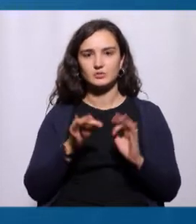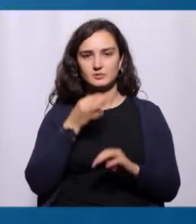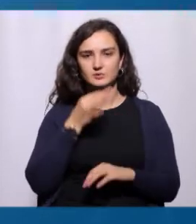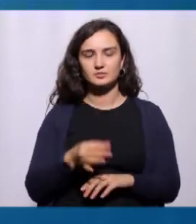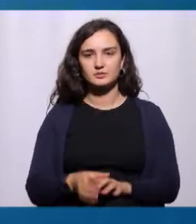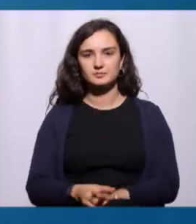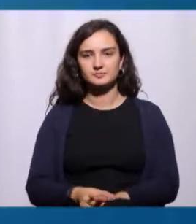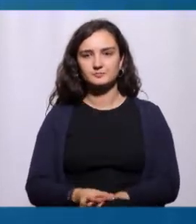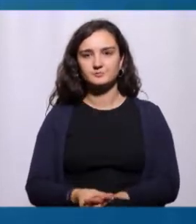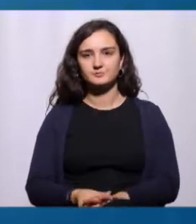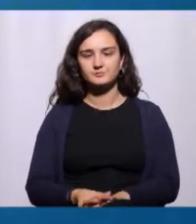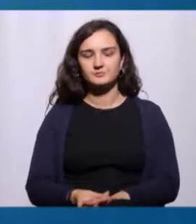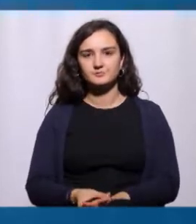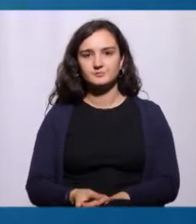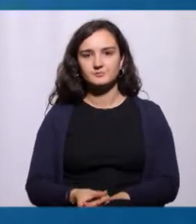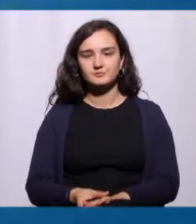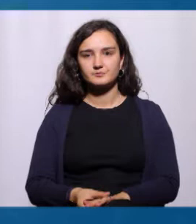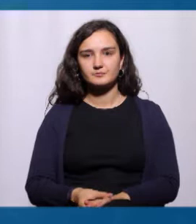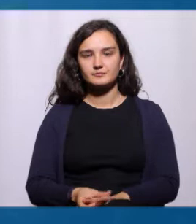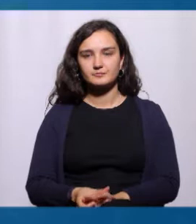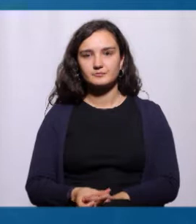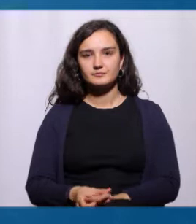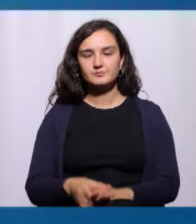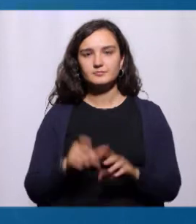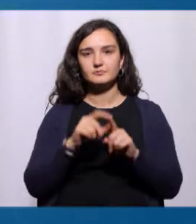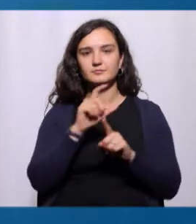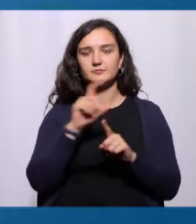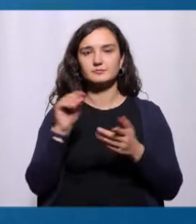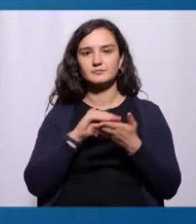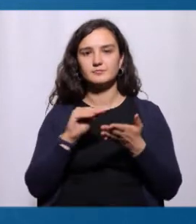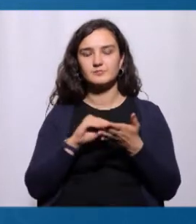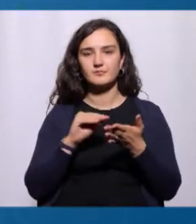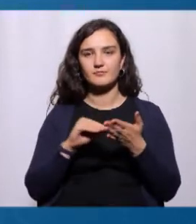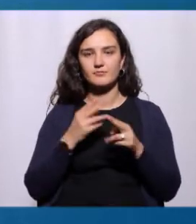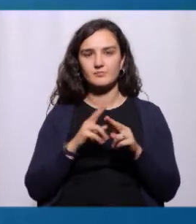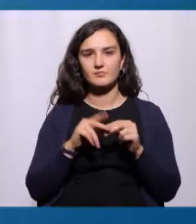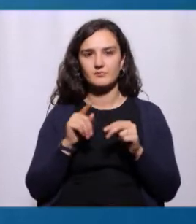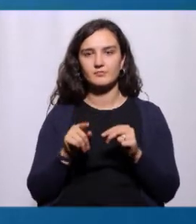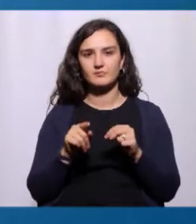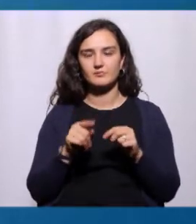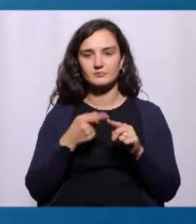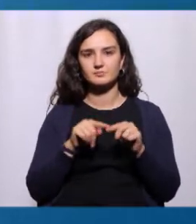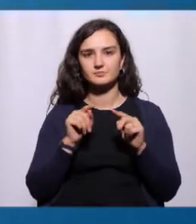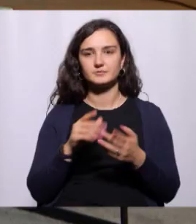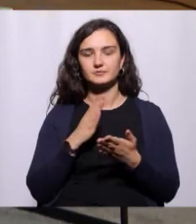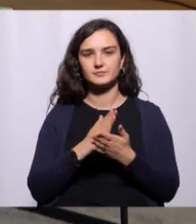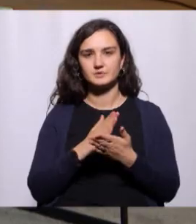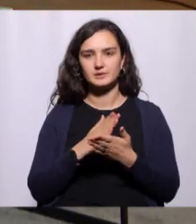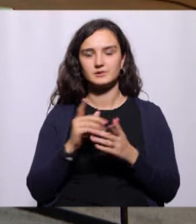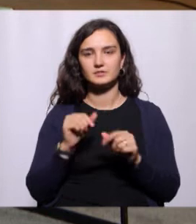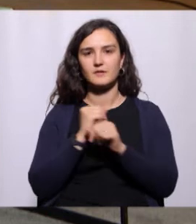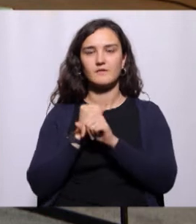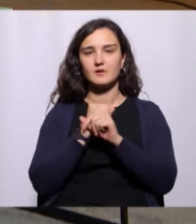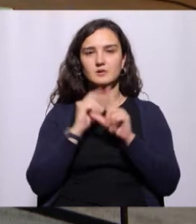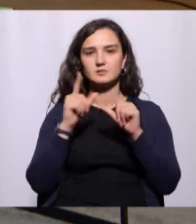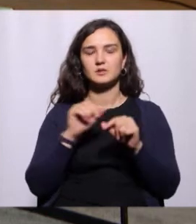answer? Well, Miss Sophie, the way this sentence is written makes it seem like this is a vacation